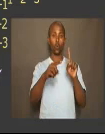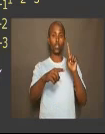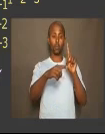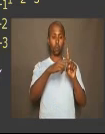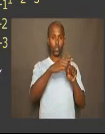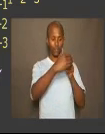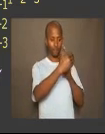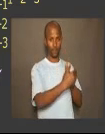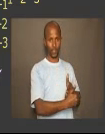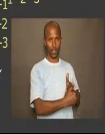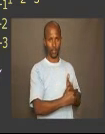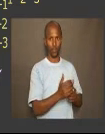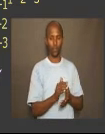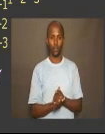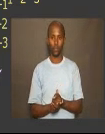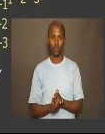positive side.